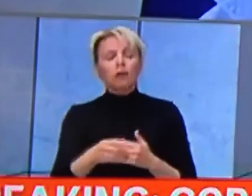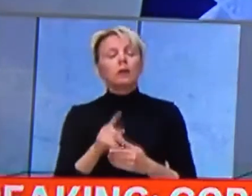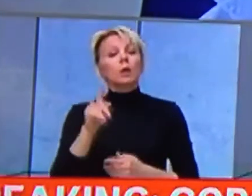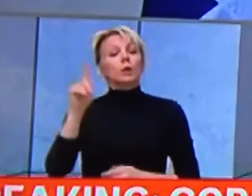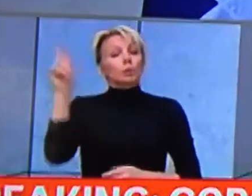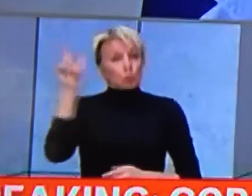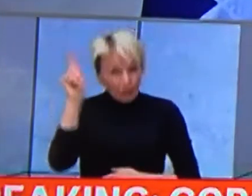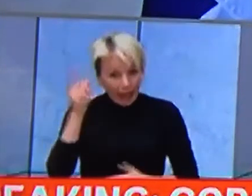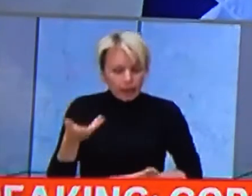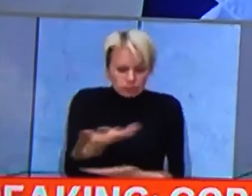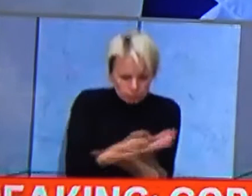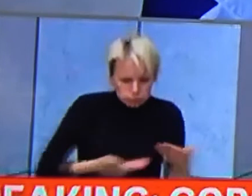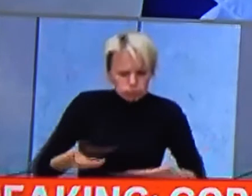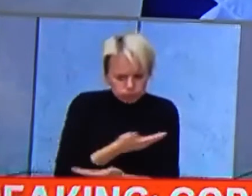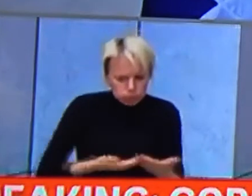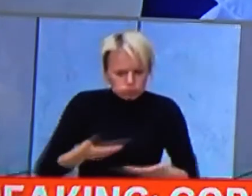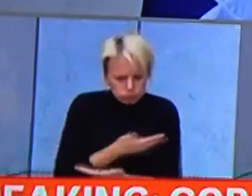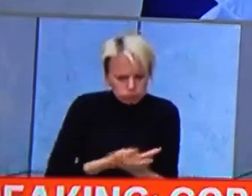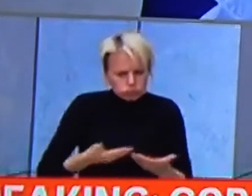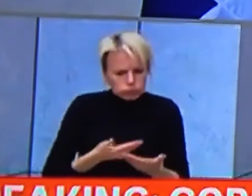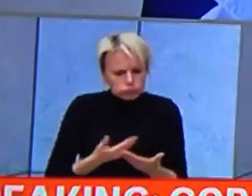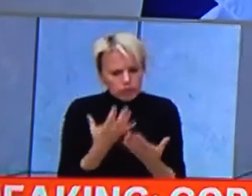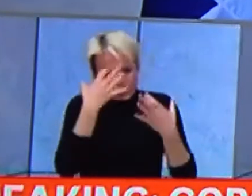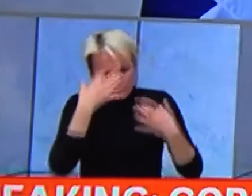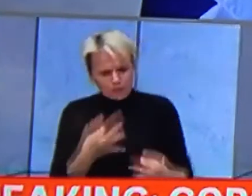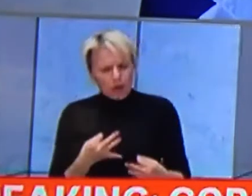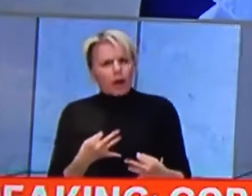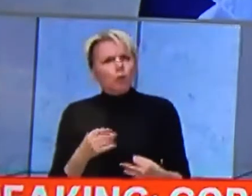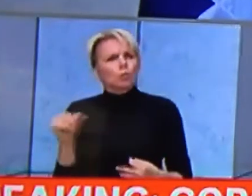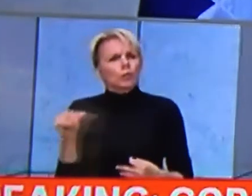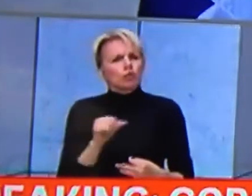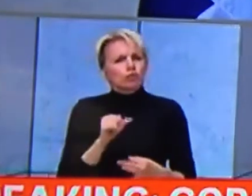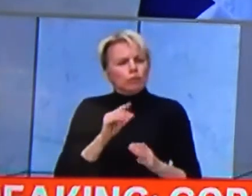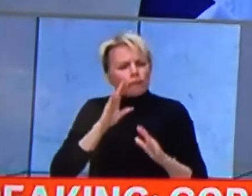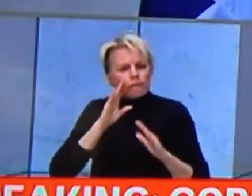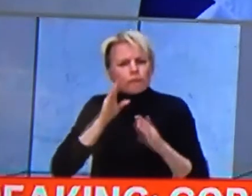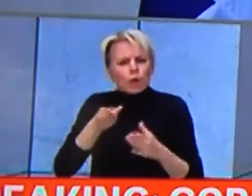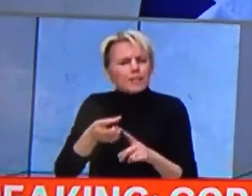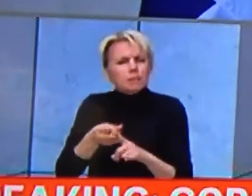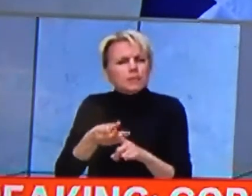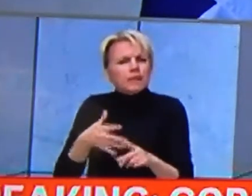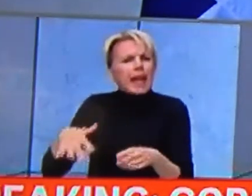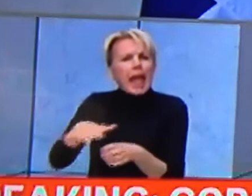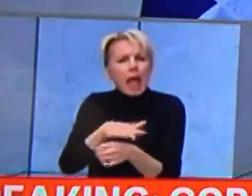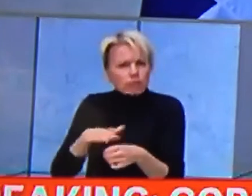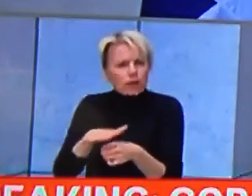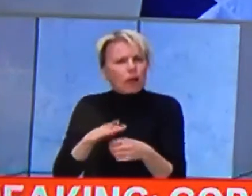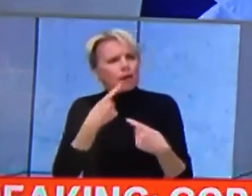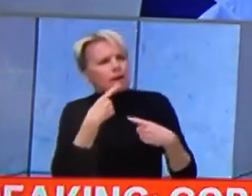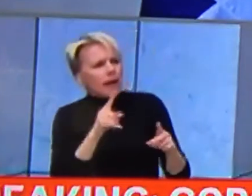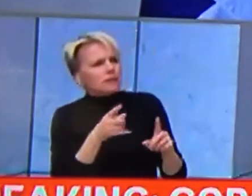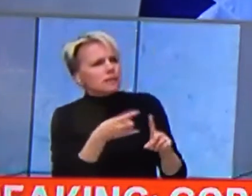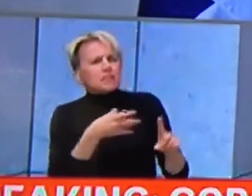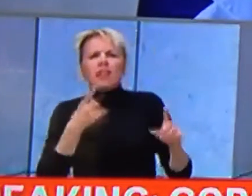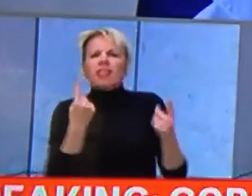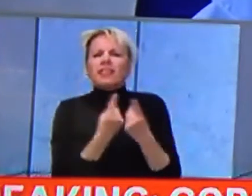we're doing today to target in on this most particular area of risk is what is necessary for today. But what I